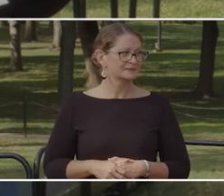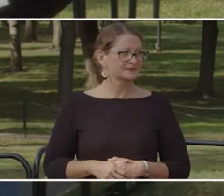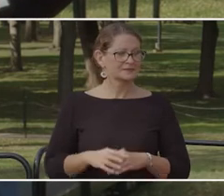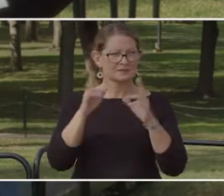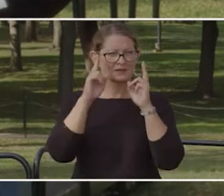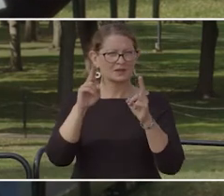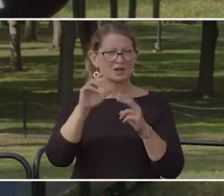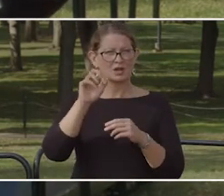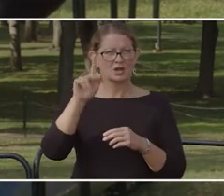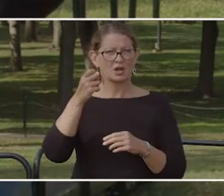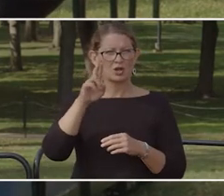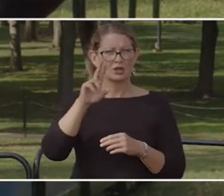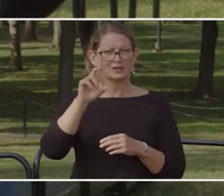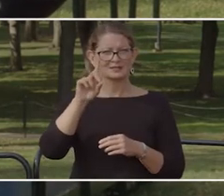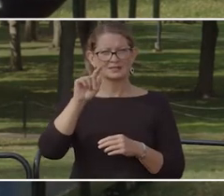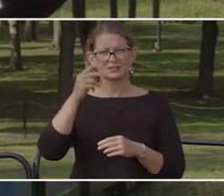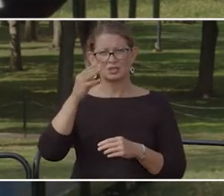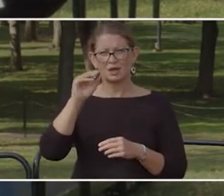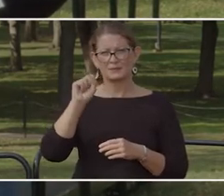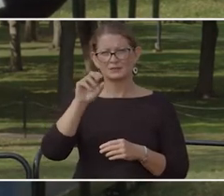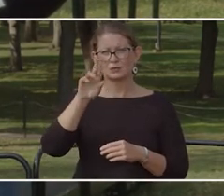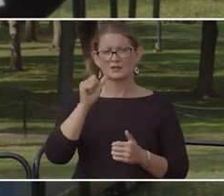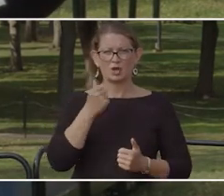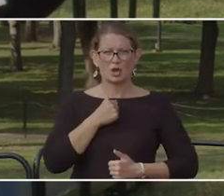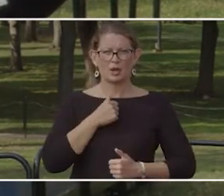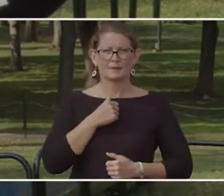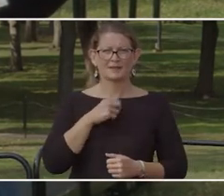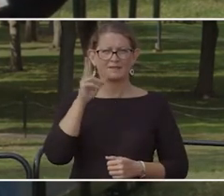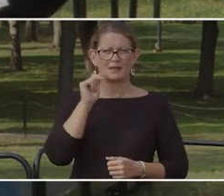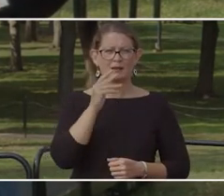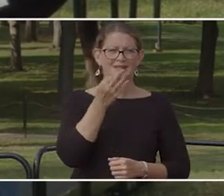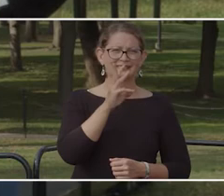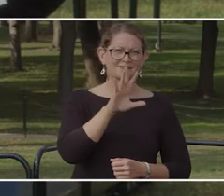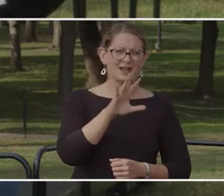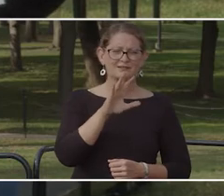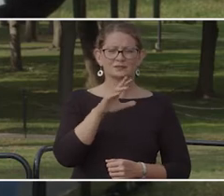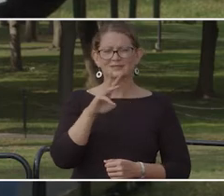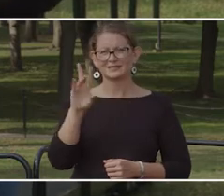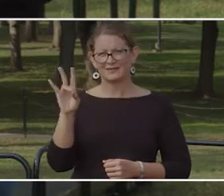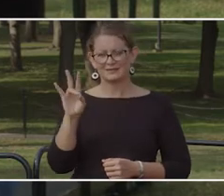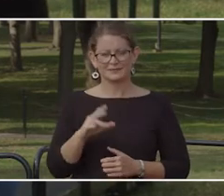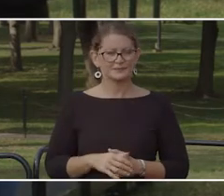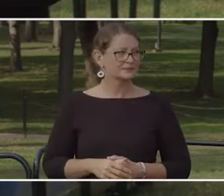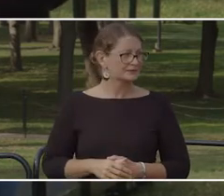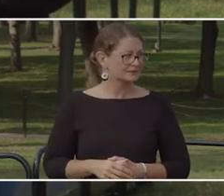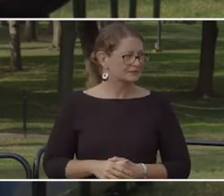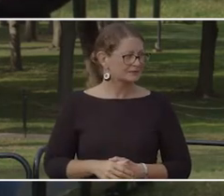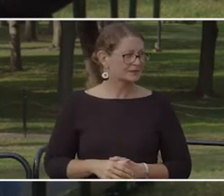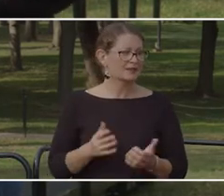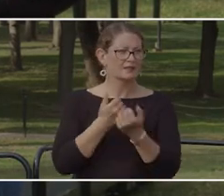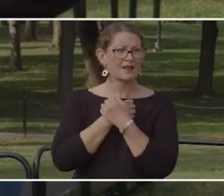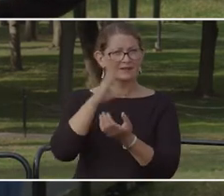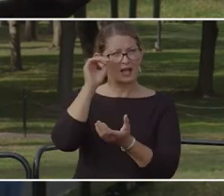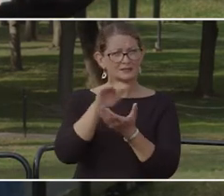In honor of Arthur D. Thomas, United States Army, in Vietnam, 1965 to 67. A loving